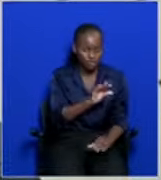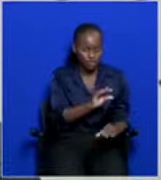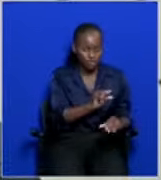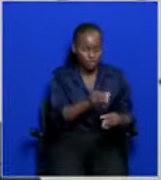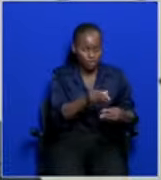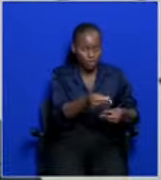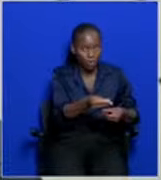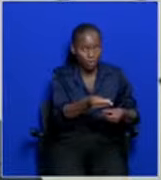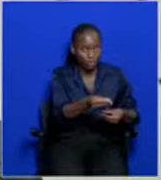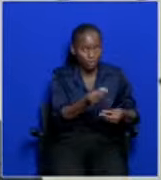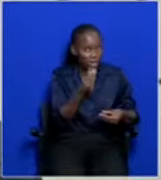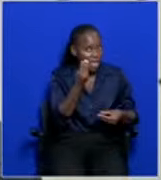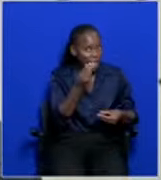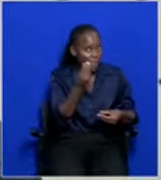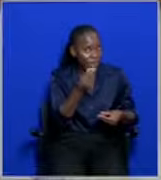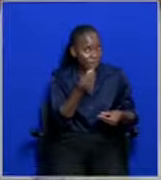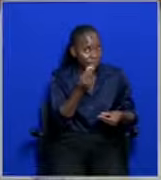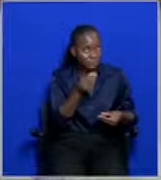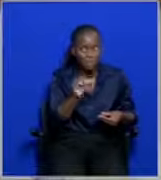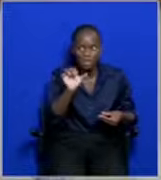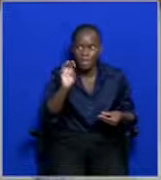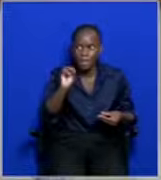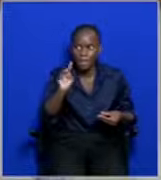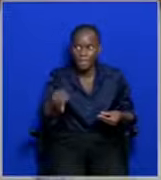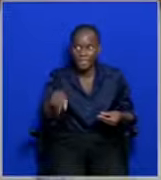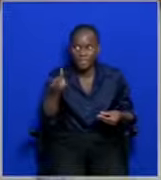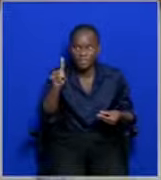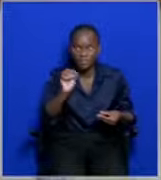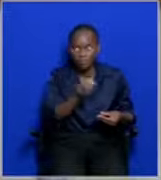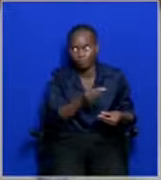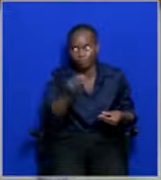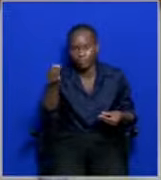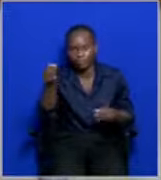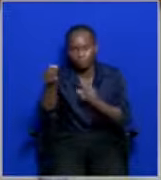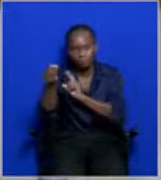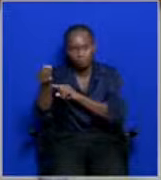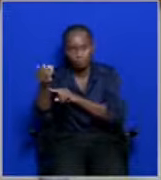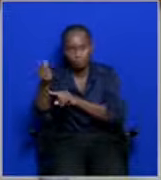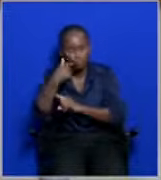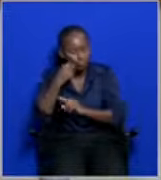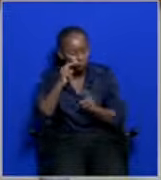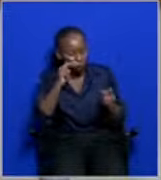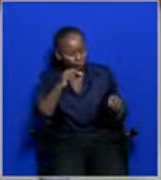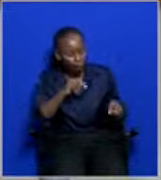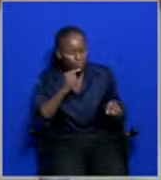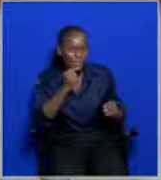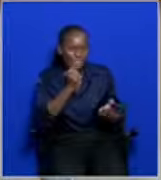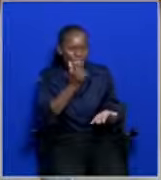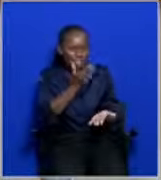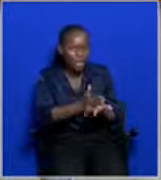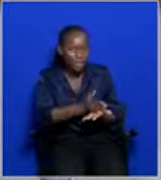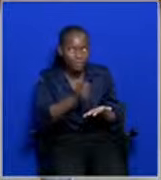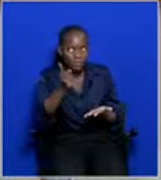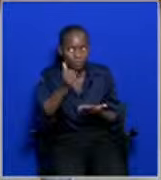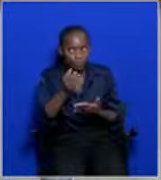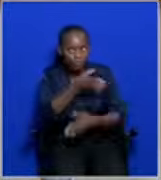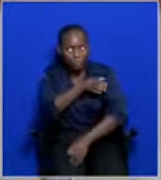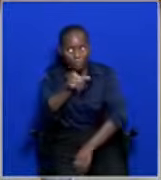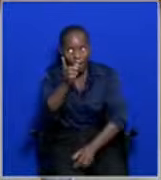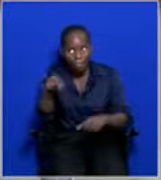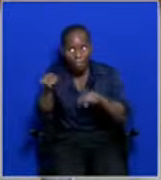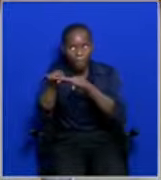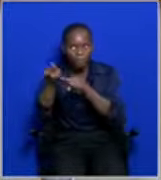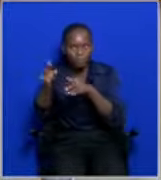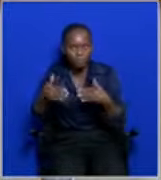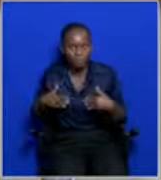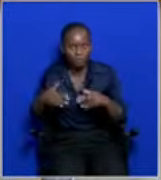which would provide the facts necessary for them to initiate the investigation? And if so, when did you share that information and how?